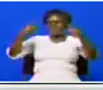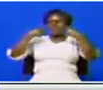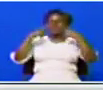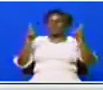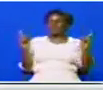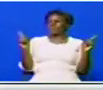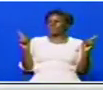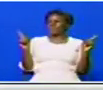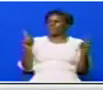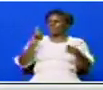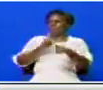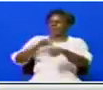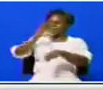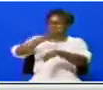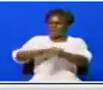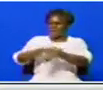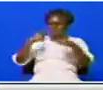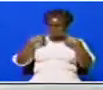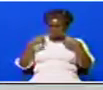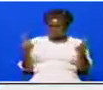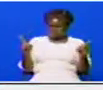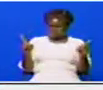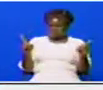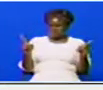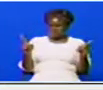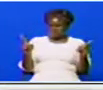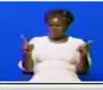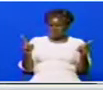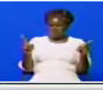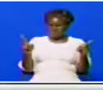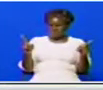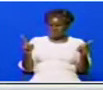concerned. And when they're getting these results, Yvonne, they're going to, according to them,